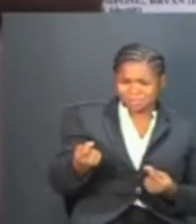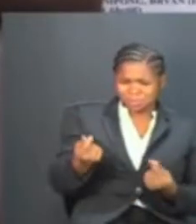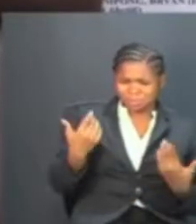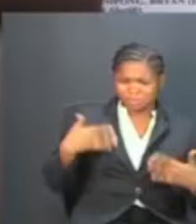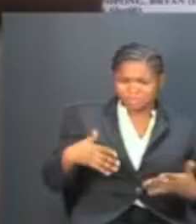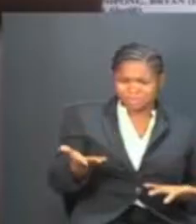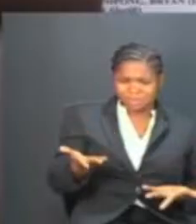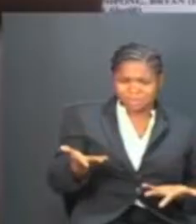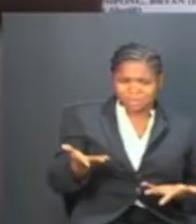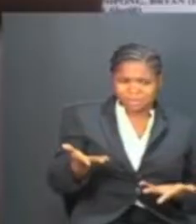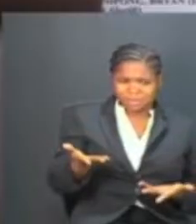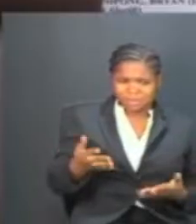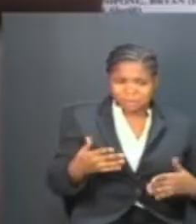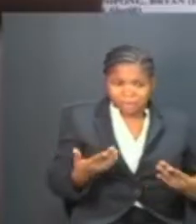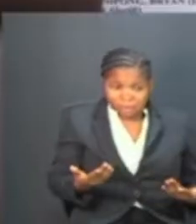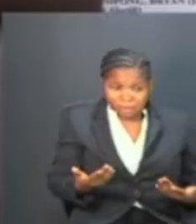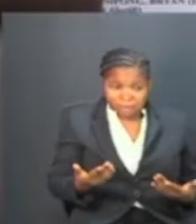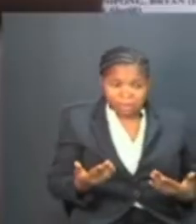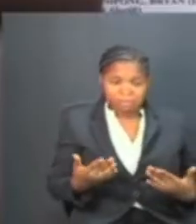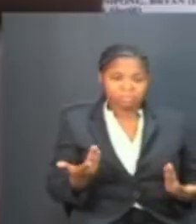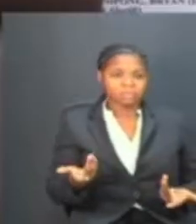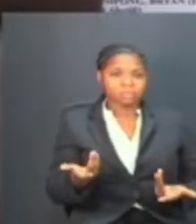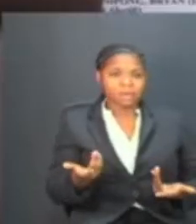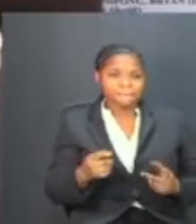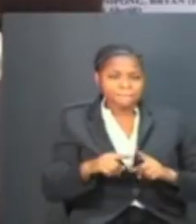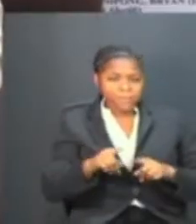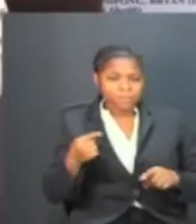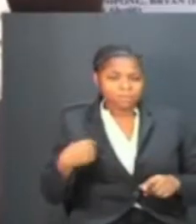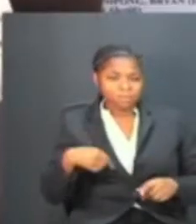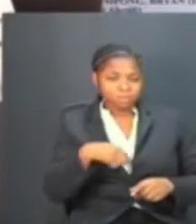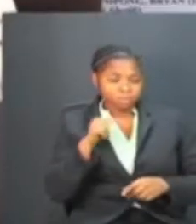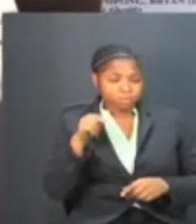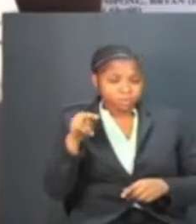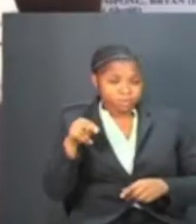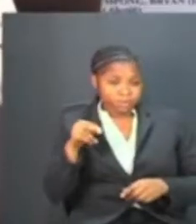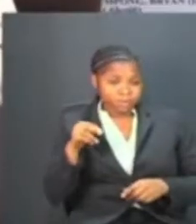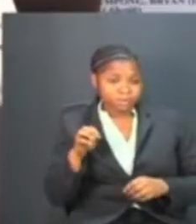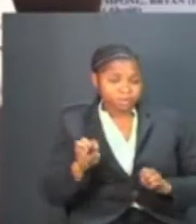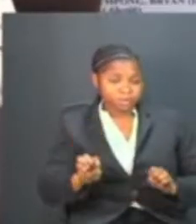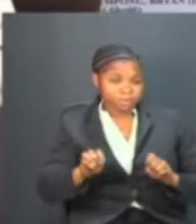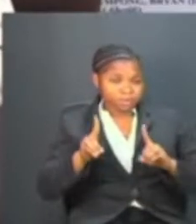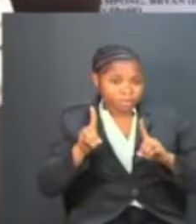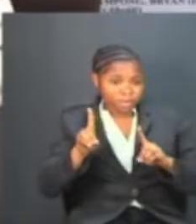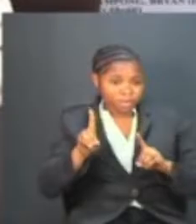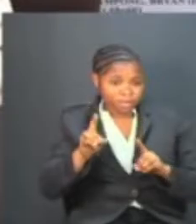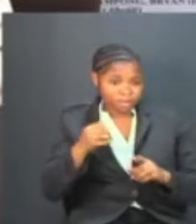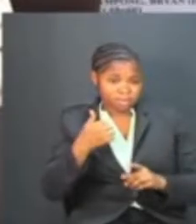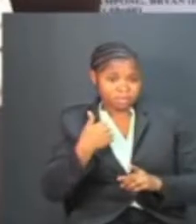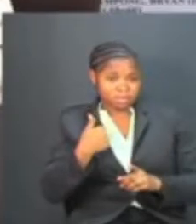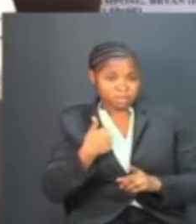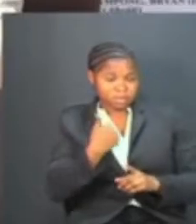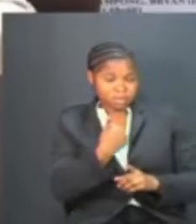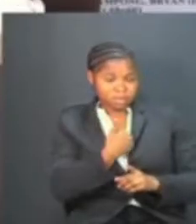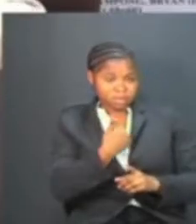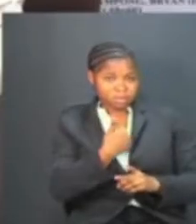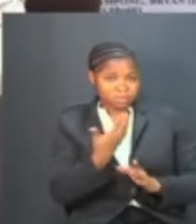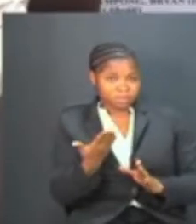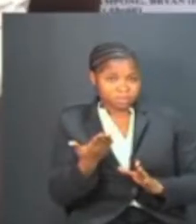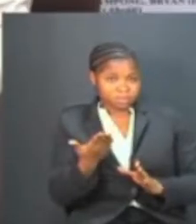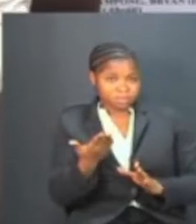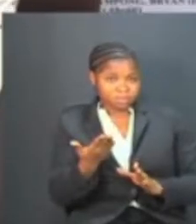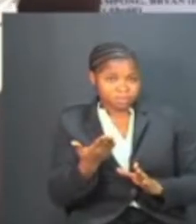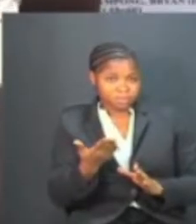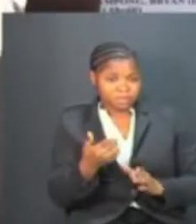that we should be able to educate ourselves as Ghanaians, as people from the northern